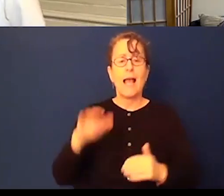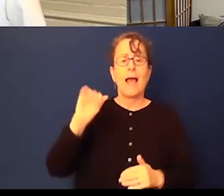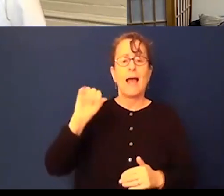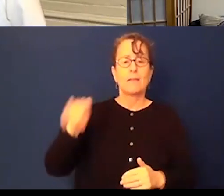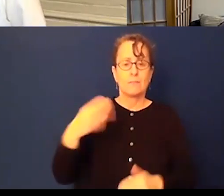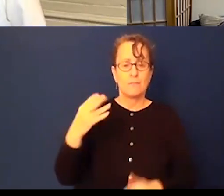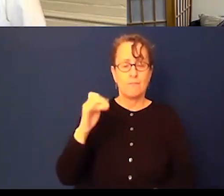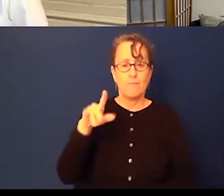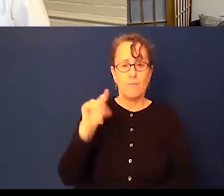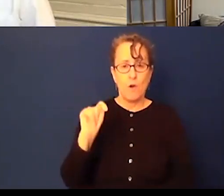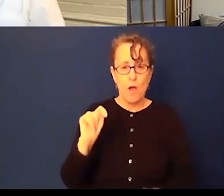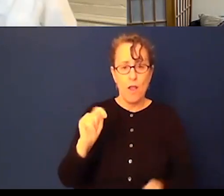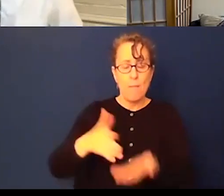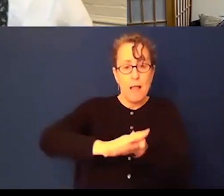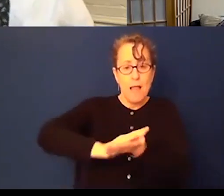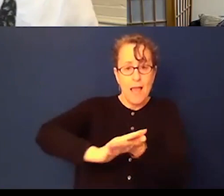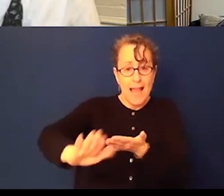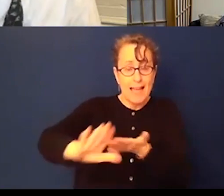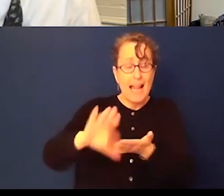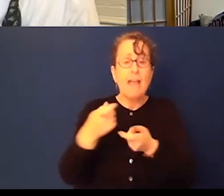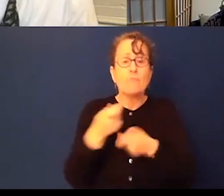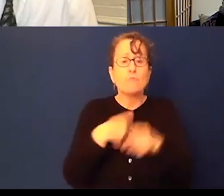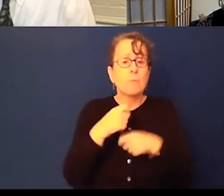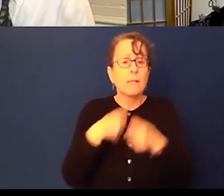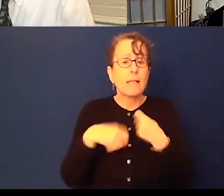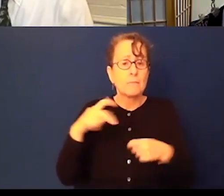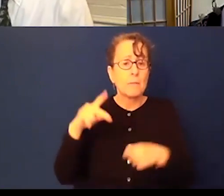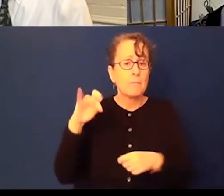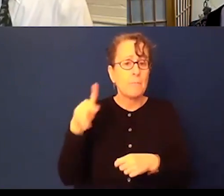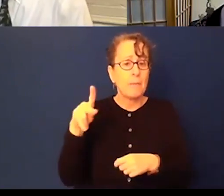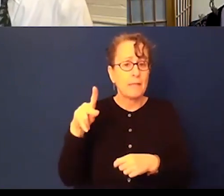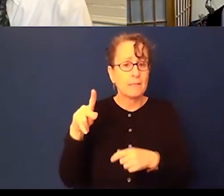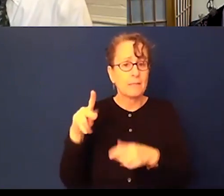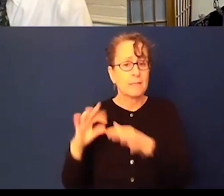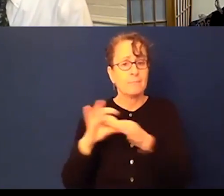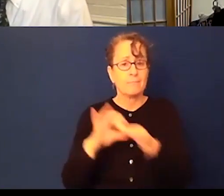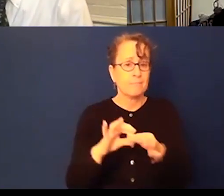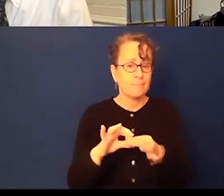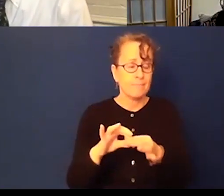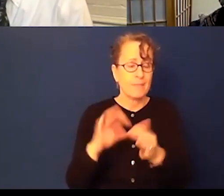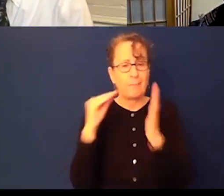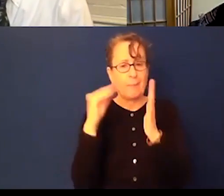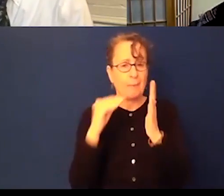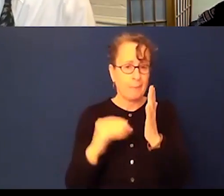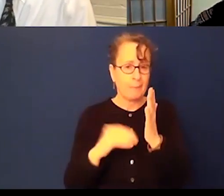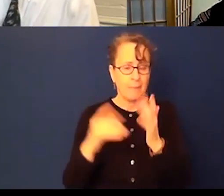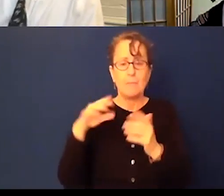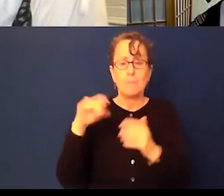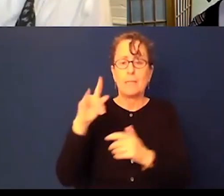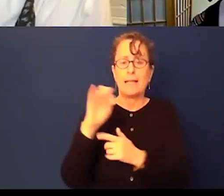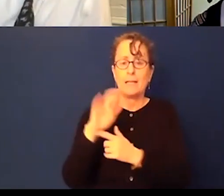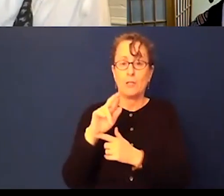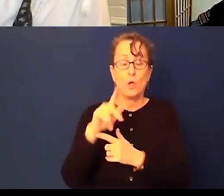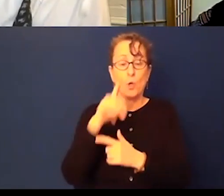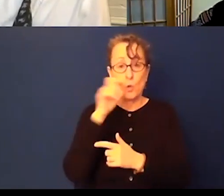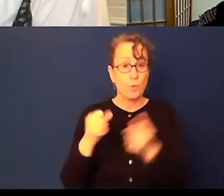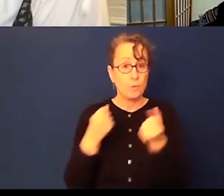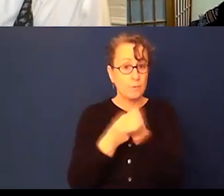picks for the planer. All select board members in favor of this motion, please raise your hand and say